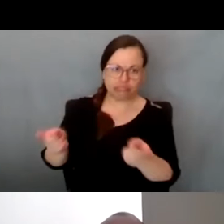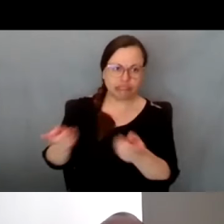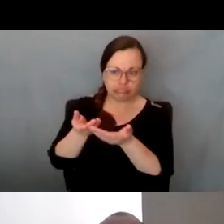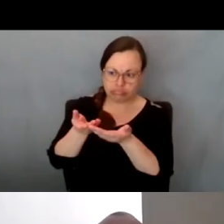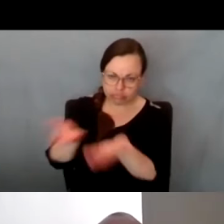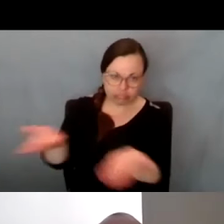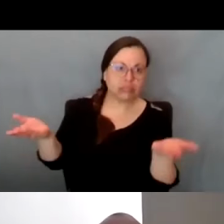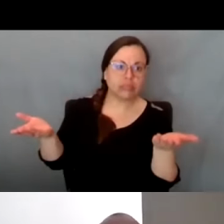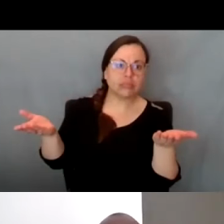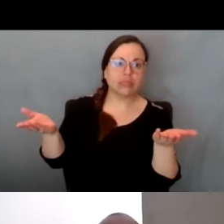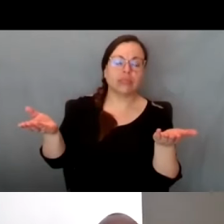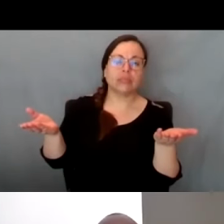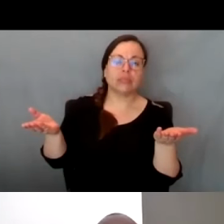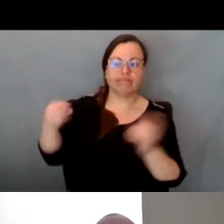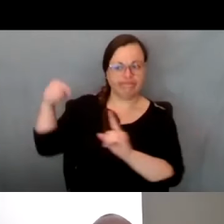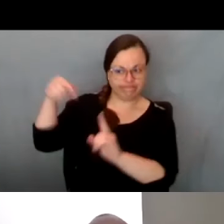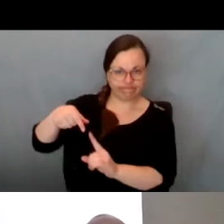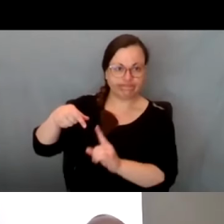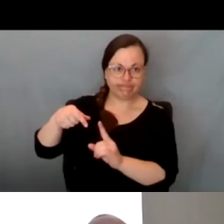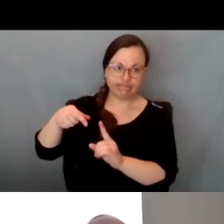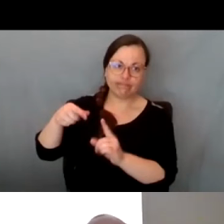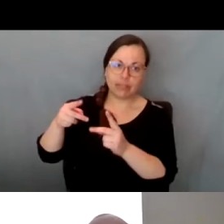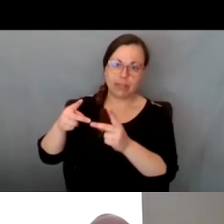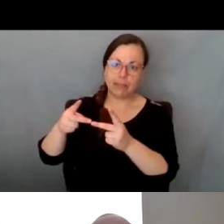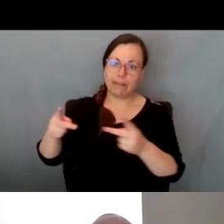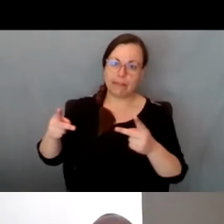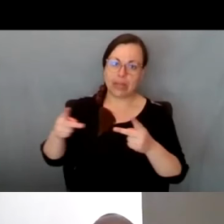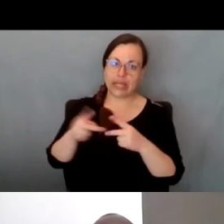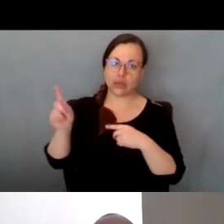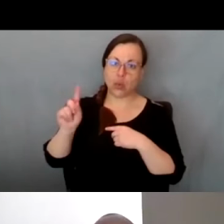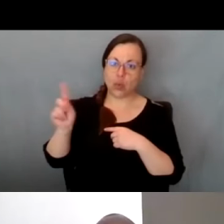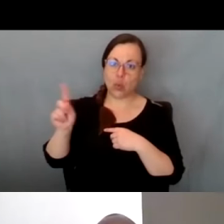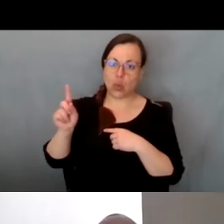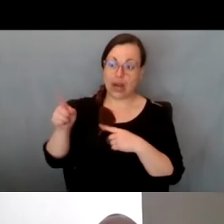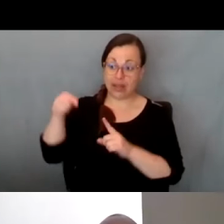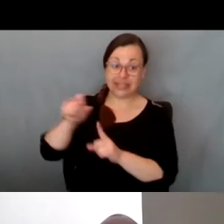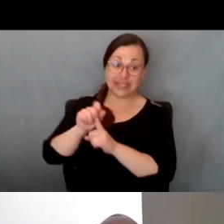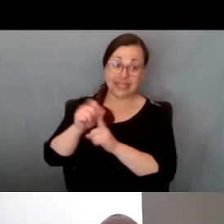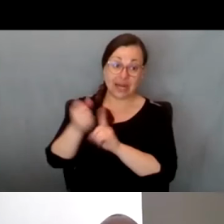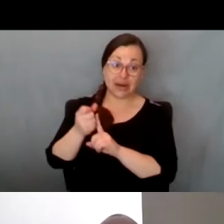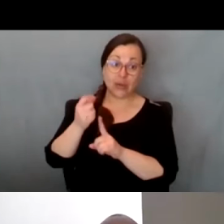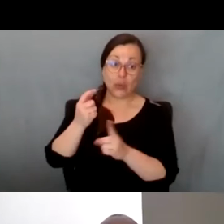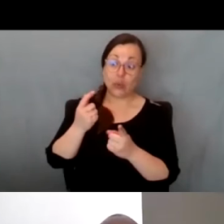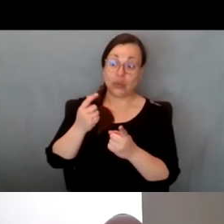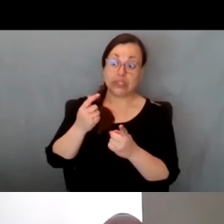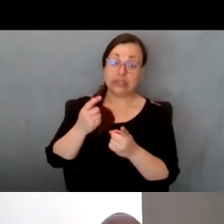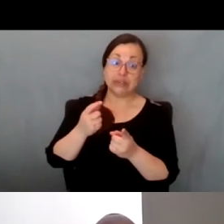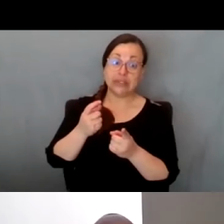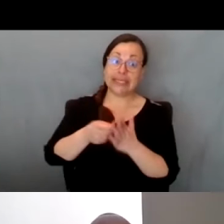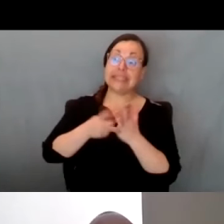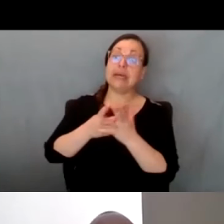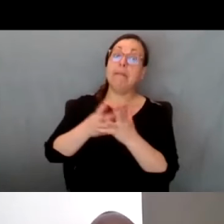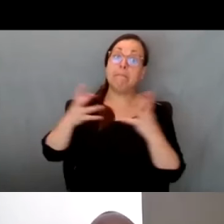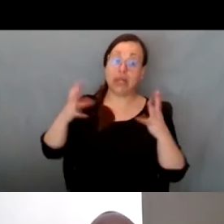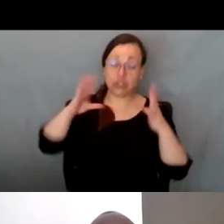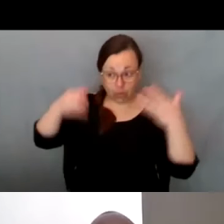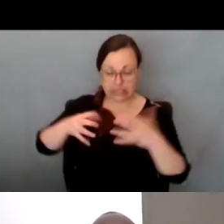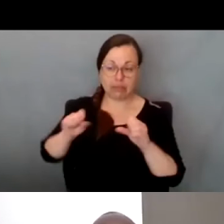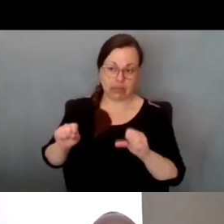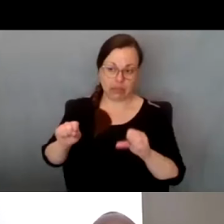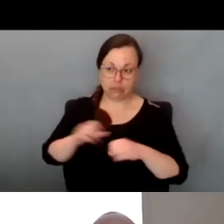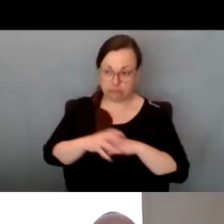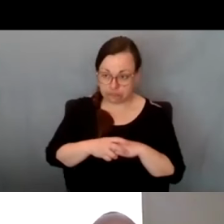believe this narrative has got all its meaning. We have seen pretty